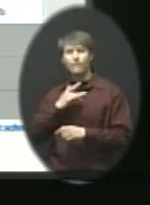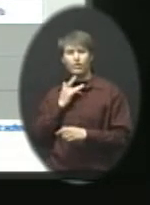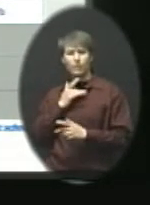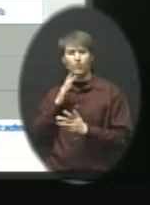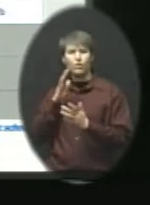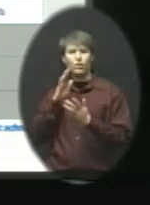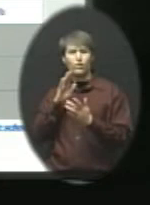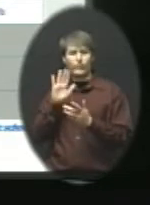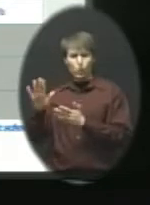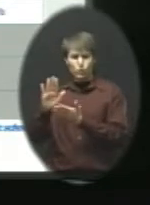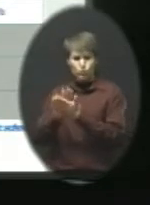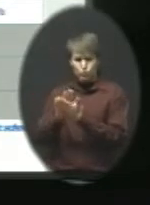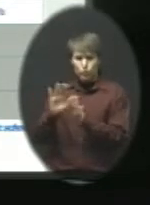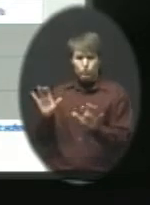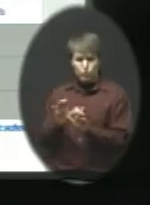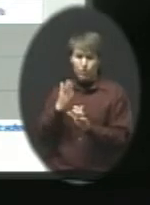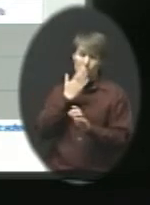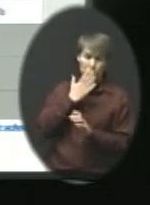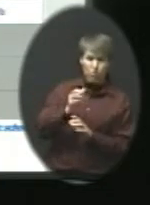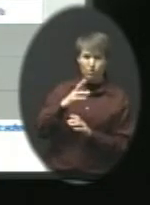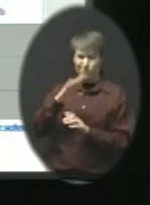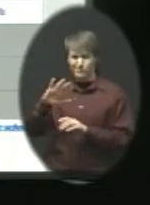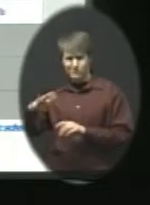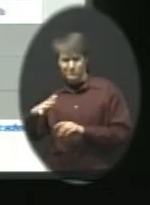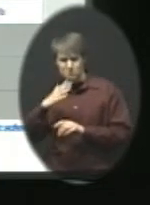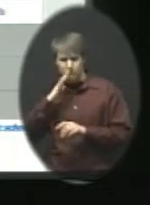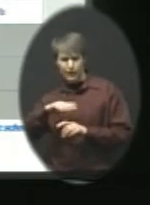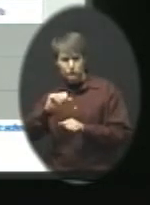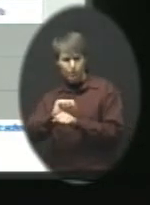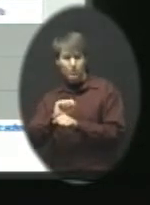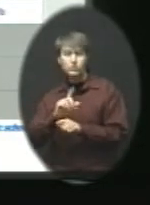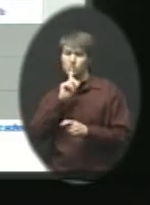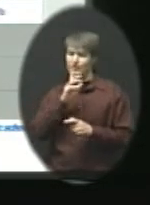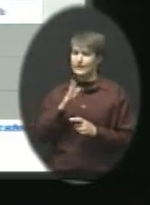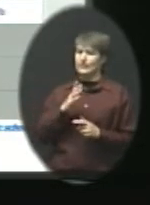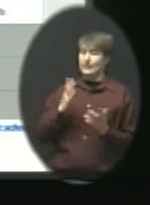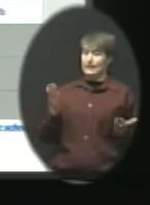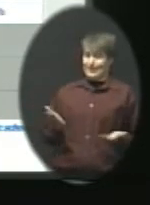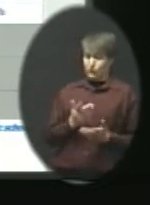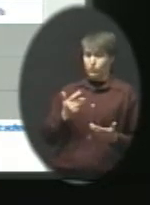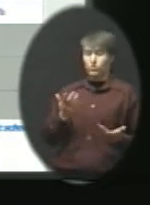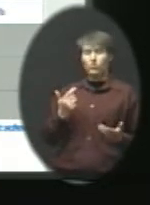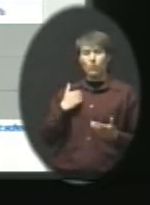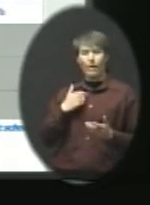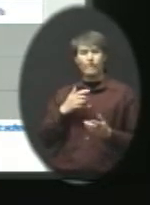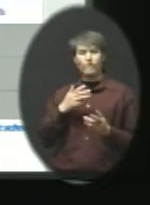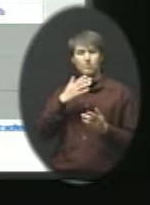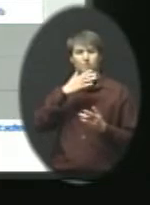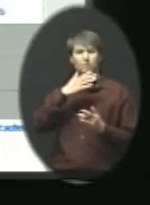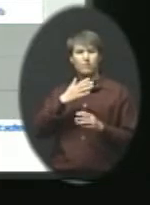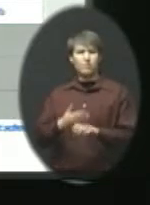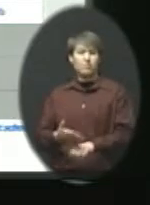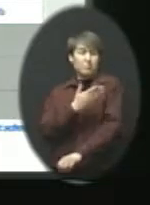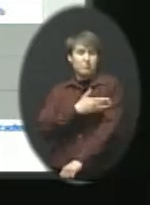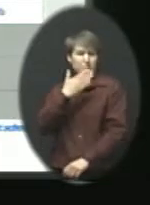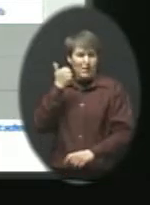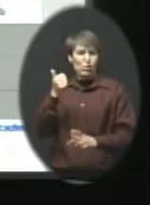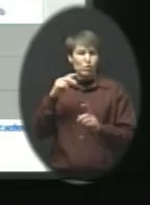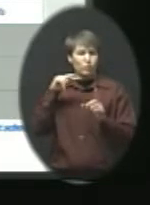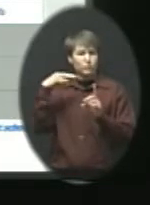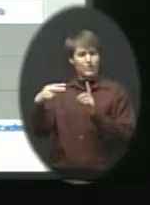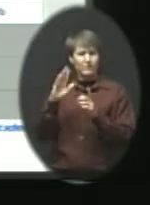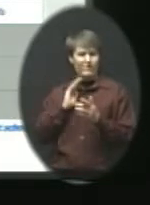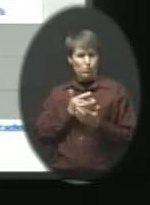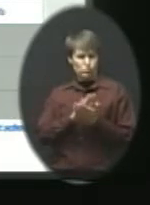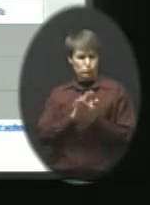job. So actually, we have a better perception of our schools in the nation than many other people do, obviously responding